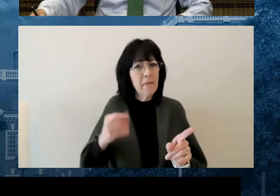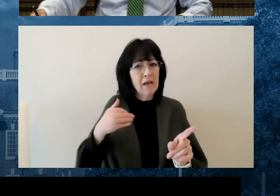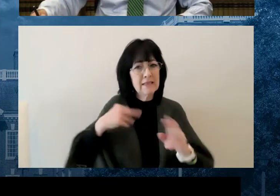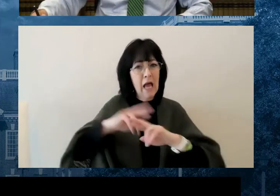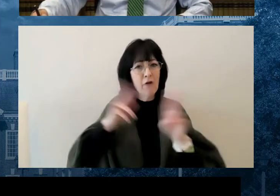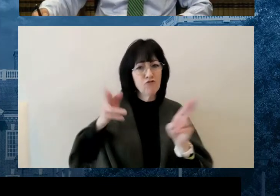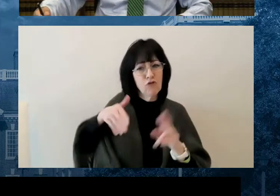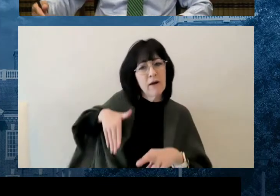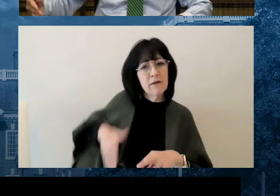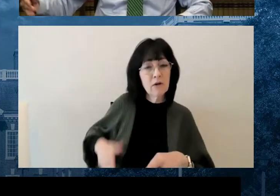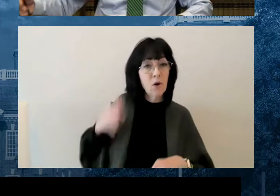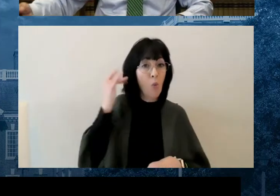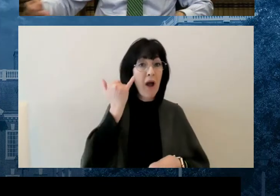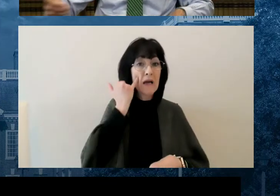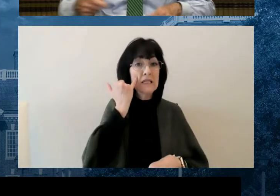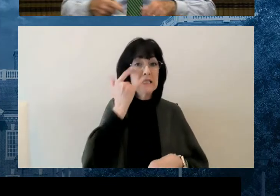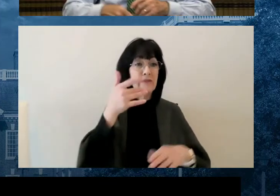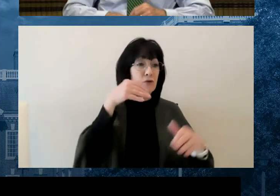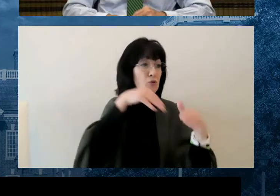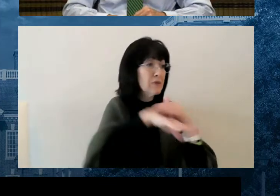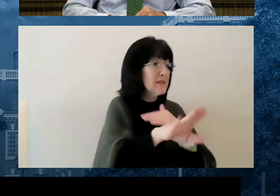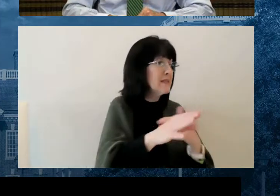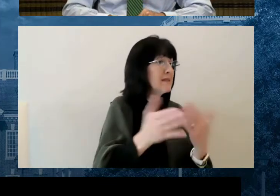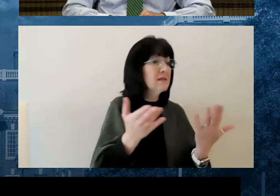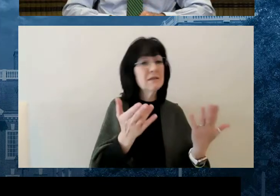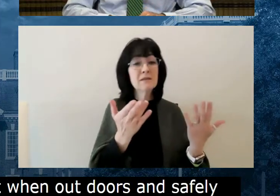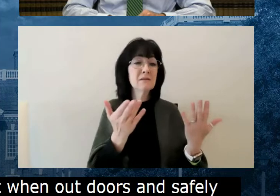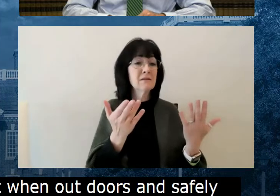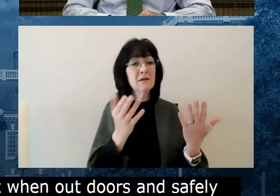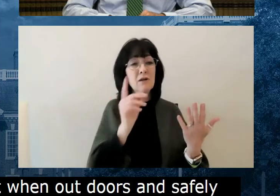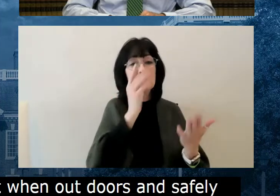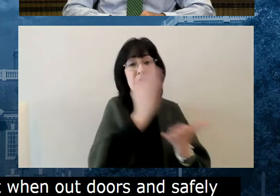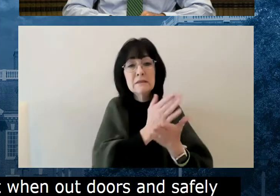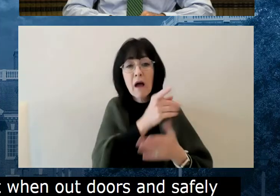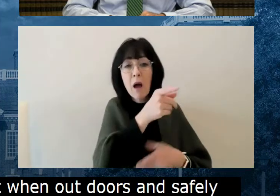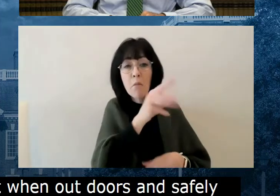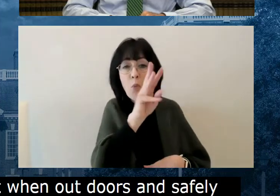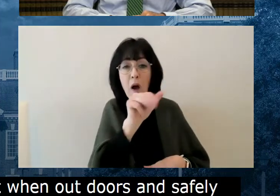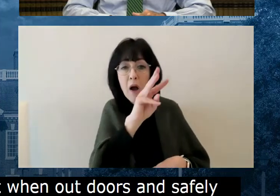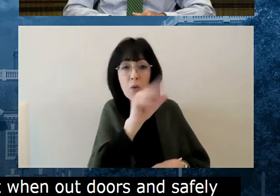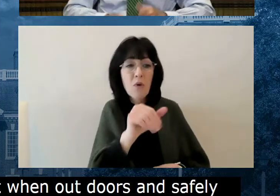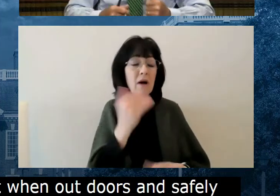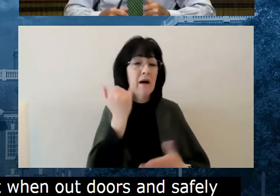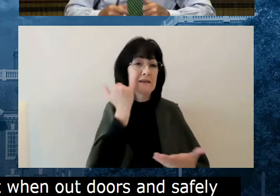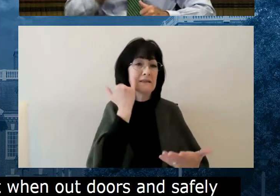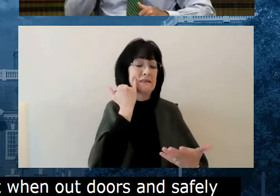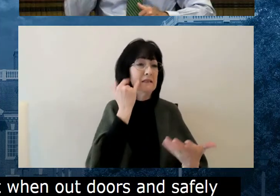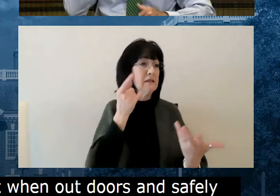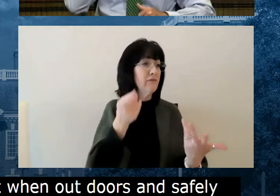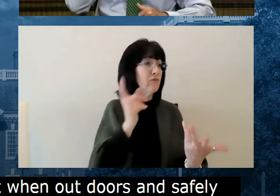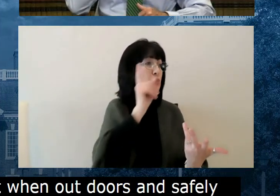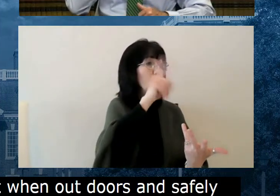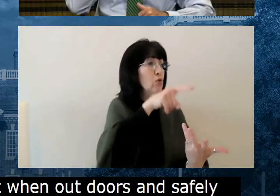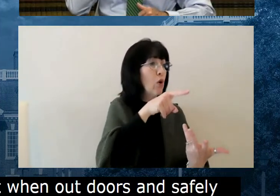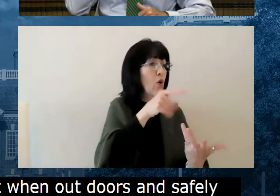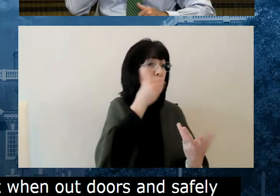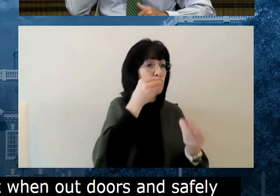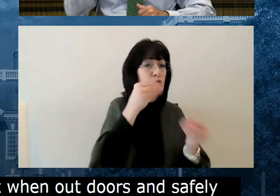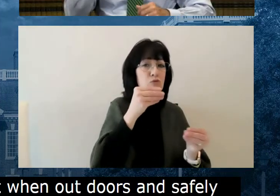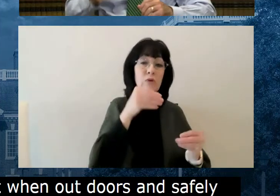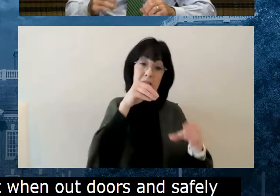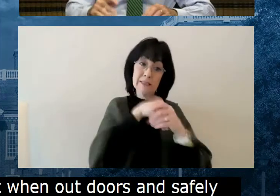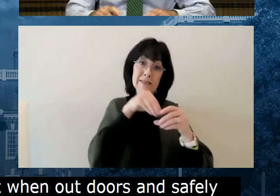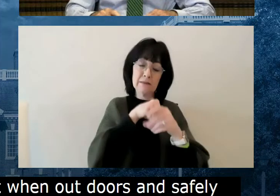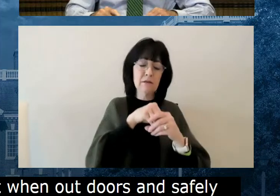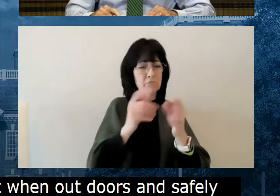going to be going indoors from time to time, dropping by the Wawa or the grocery store, places like that. You want to pop on your mask and